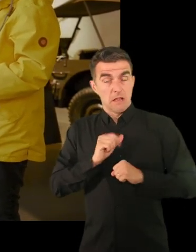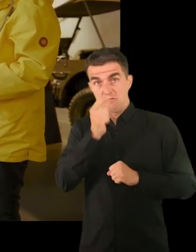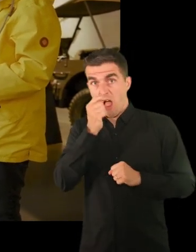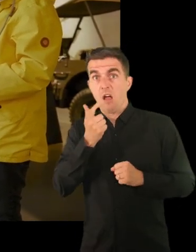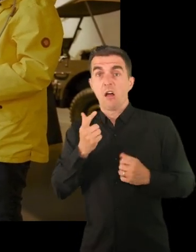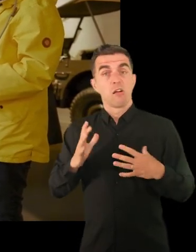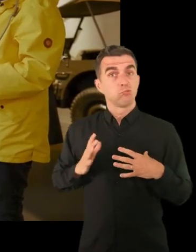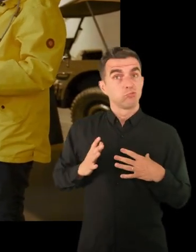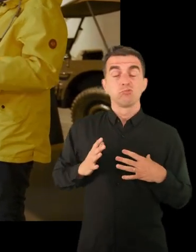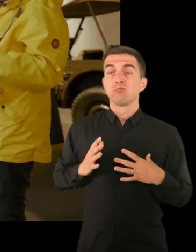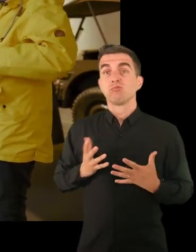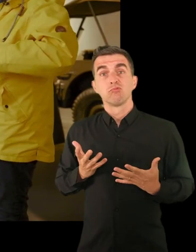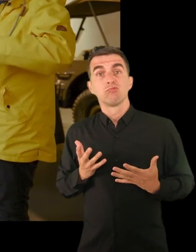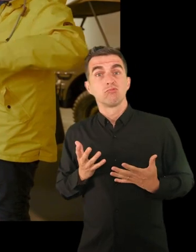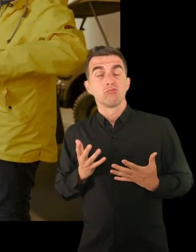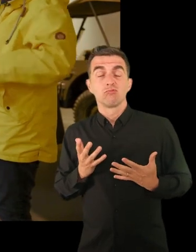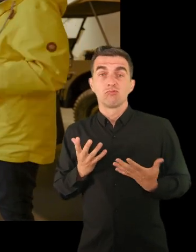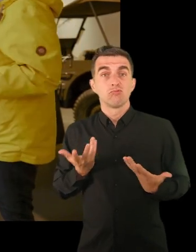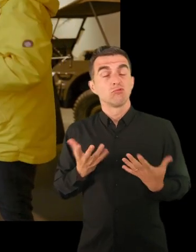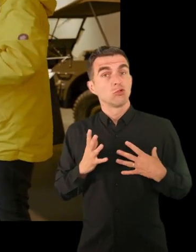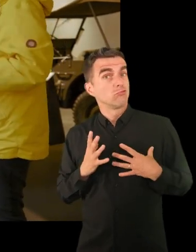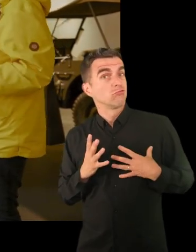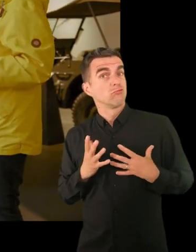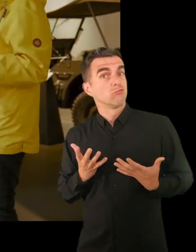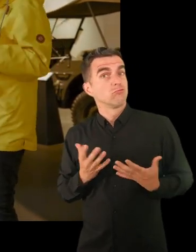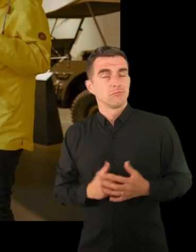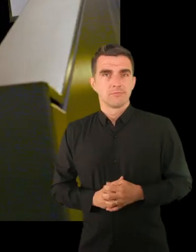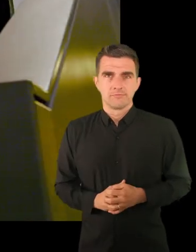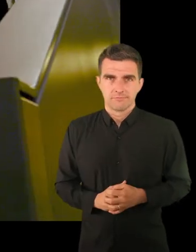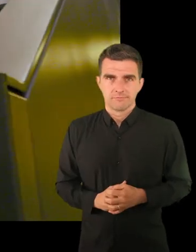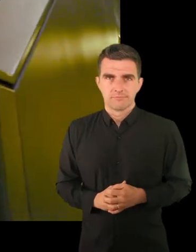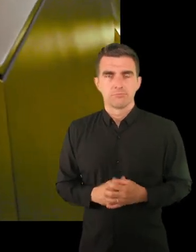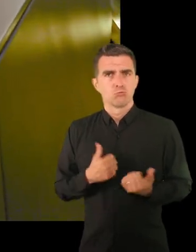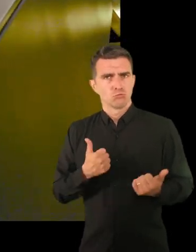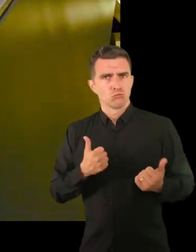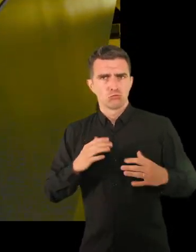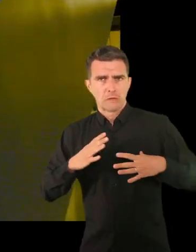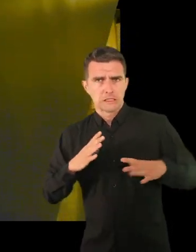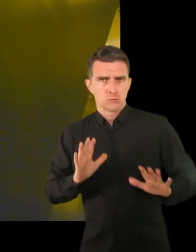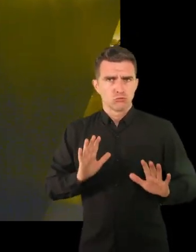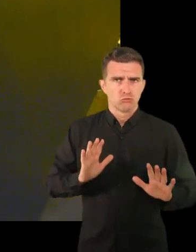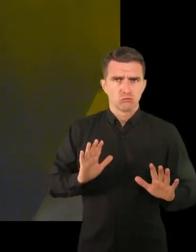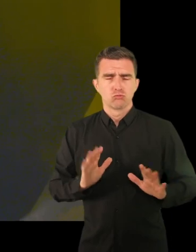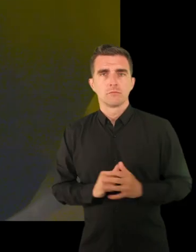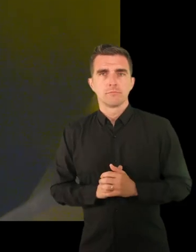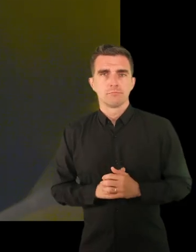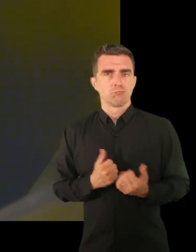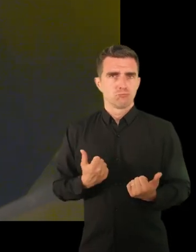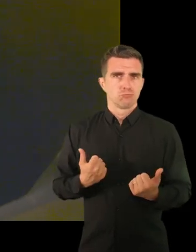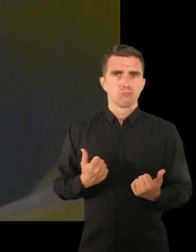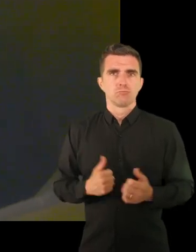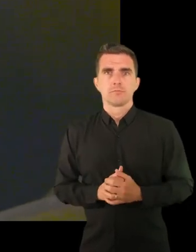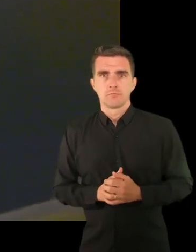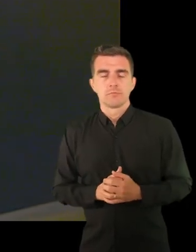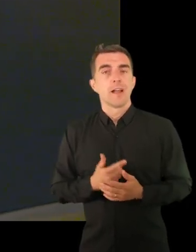can pause and, take a moment. The BSL interpreter relays Amy's comments to Christopher.